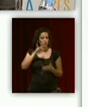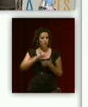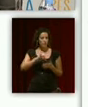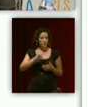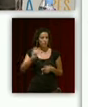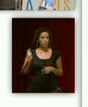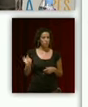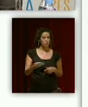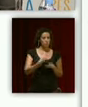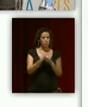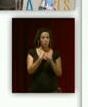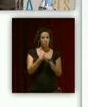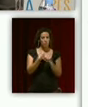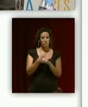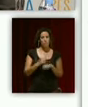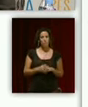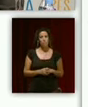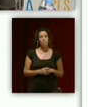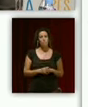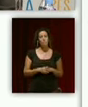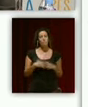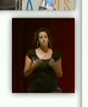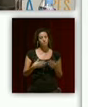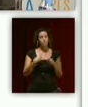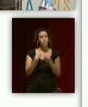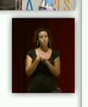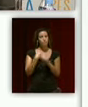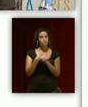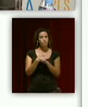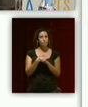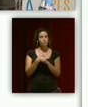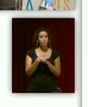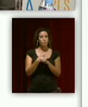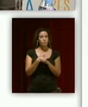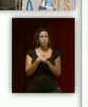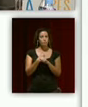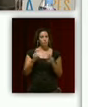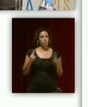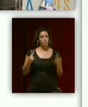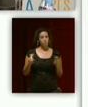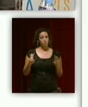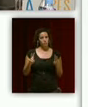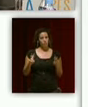sensors that we already used in other works.